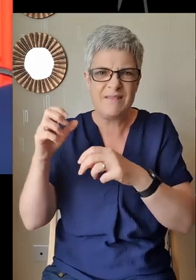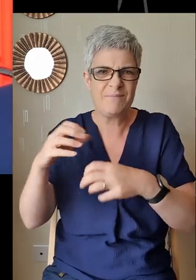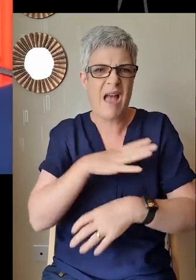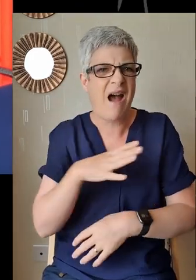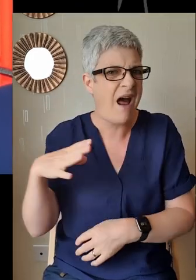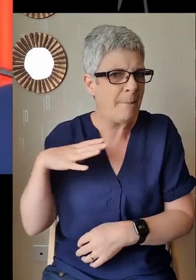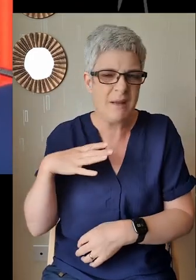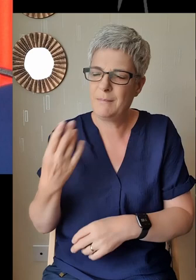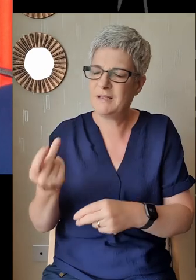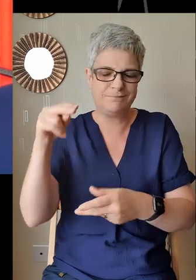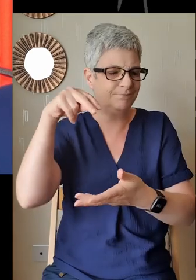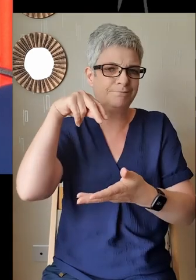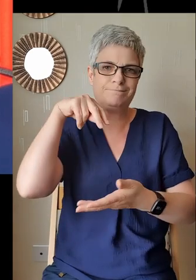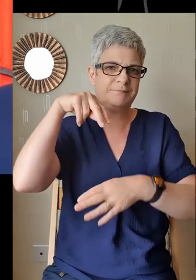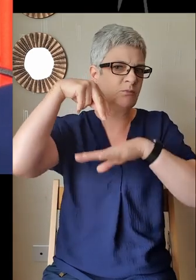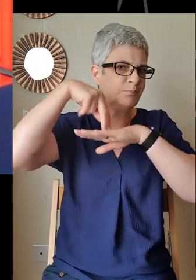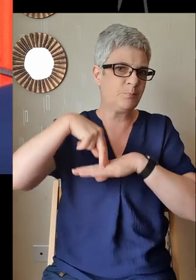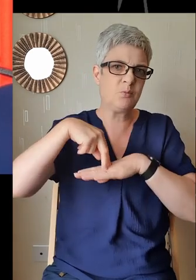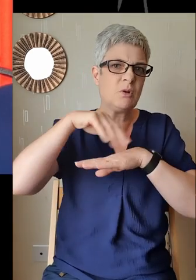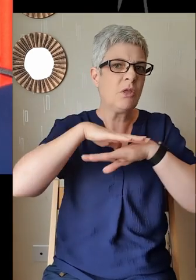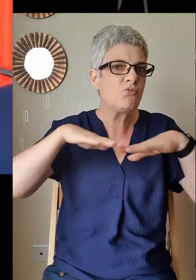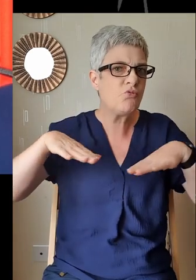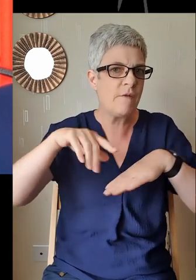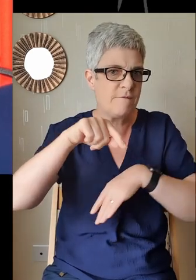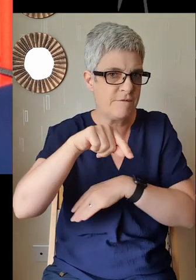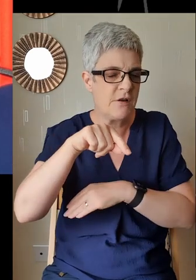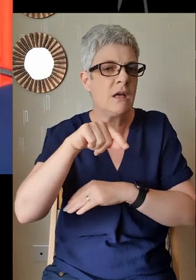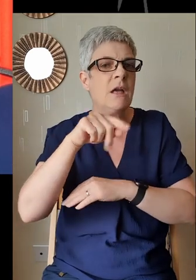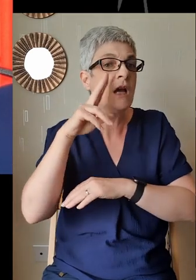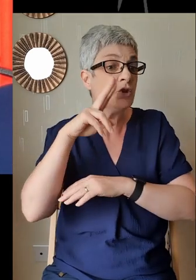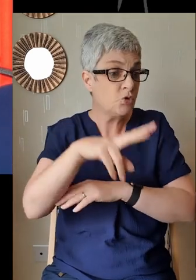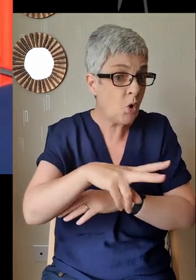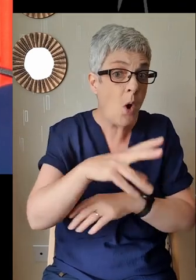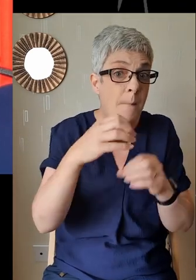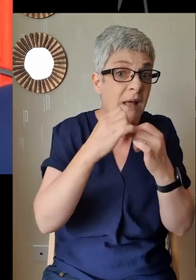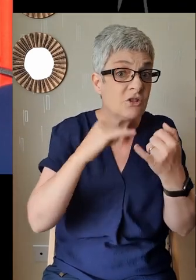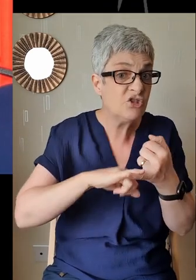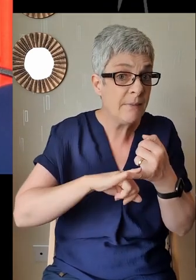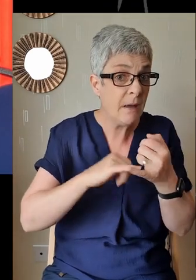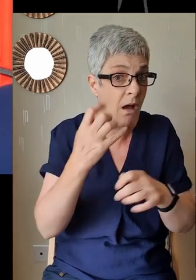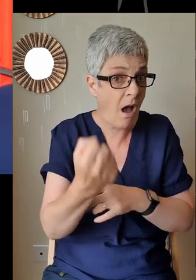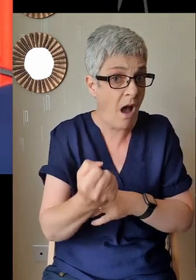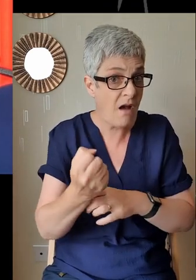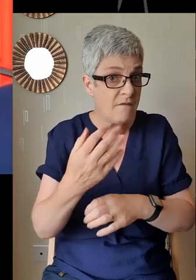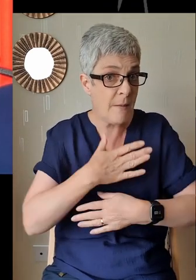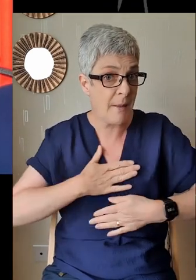was out on the roof, and there he saw, in the distance, Bathsheba having a bath.